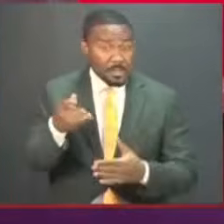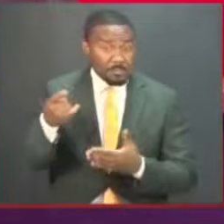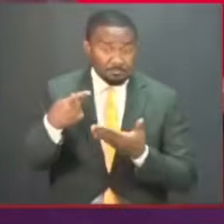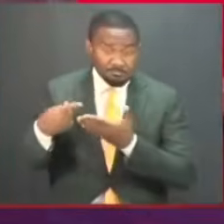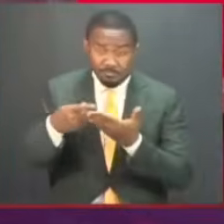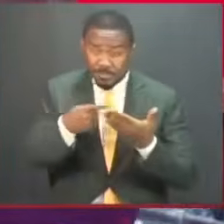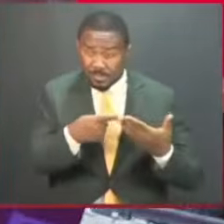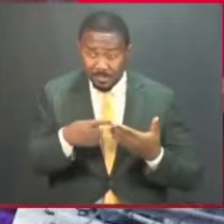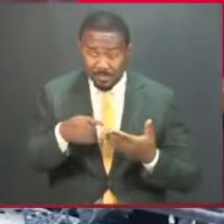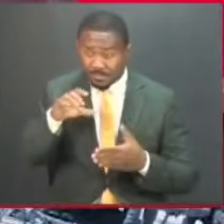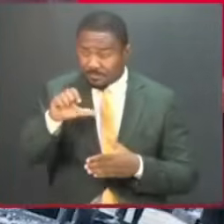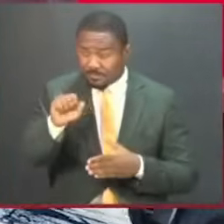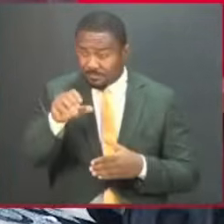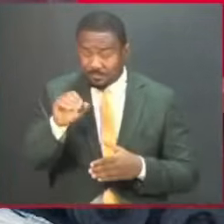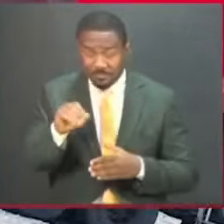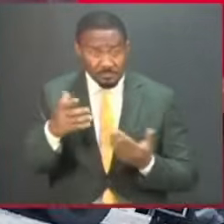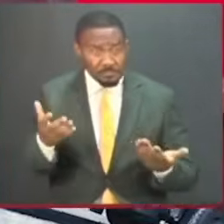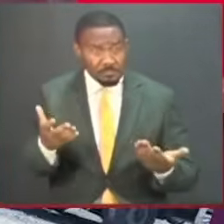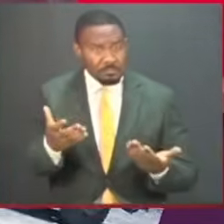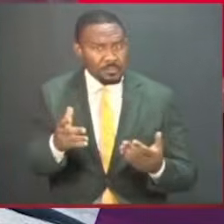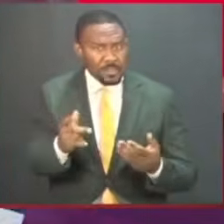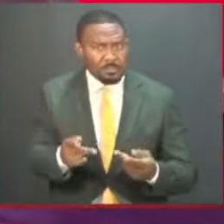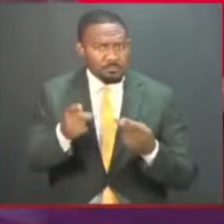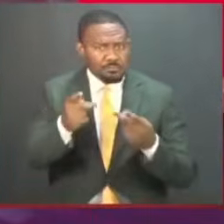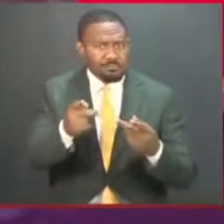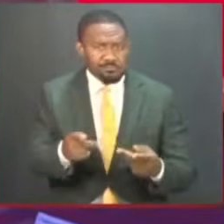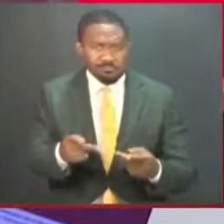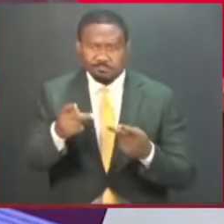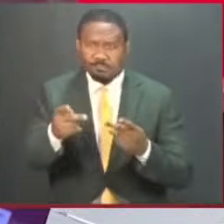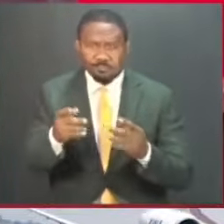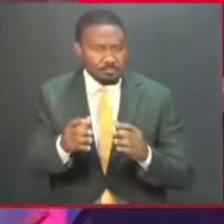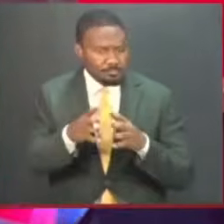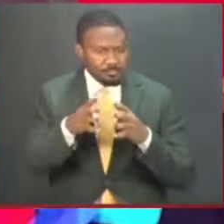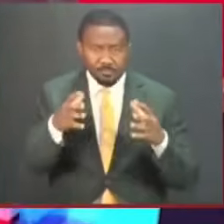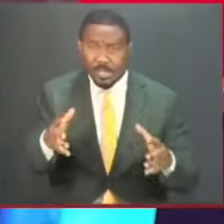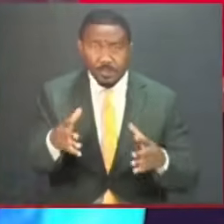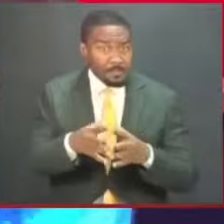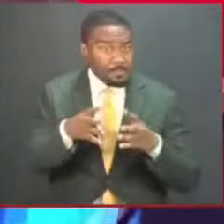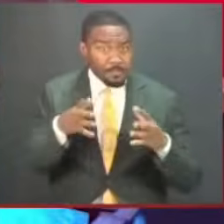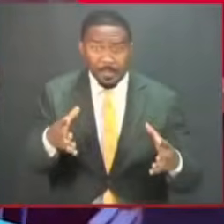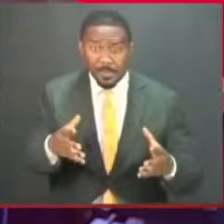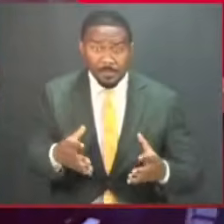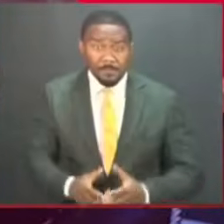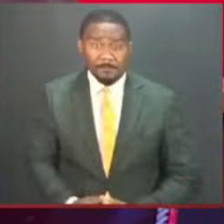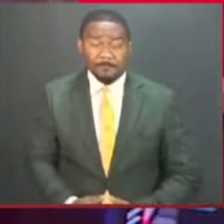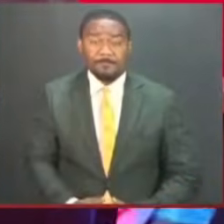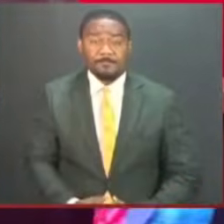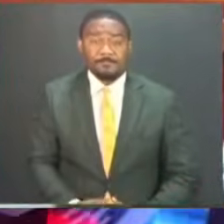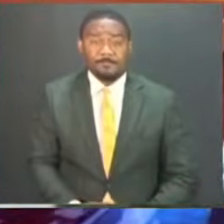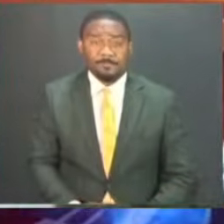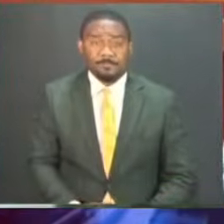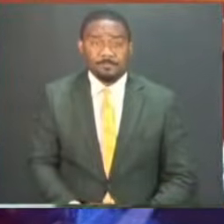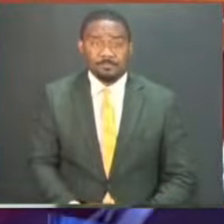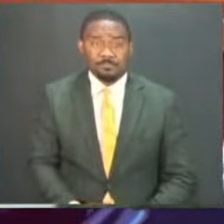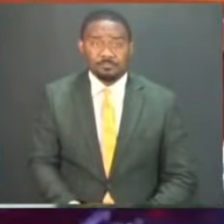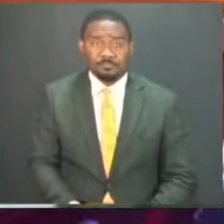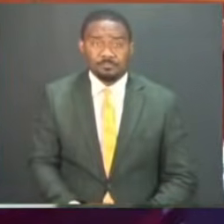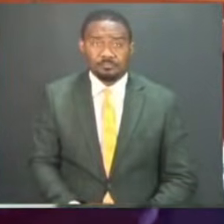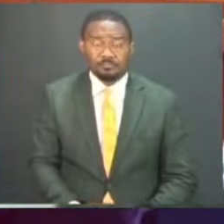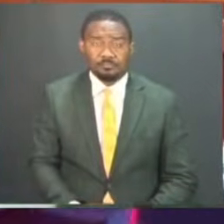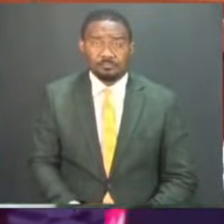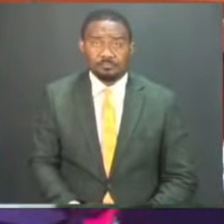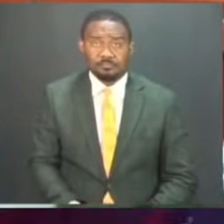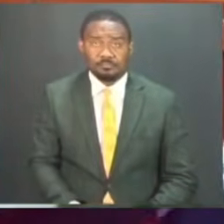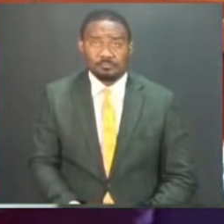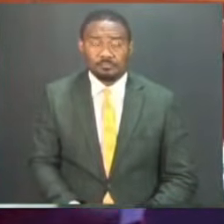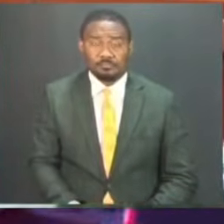by civil society, and there are a lot of proposals. They will give us the reasons why those proposals cannot be